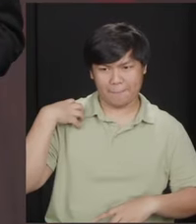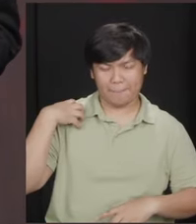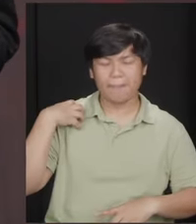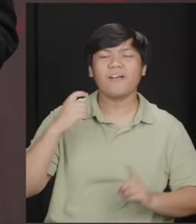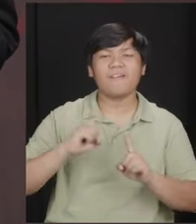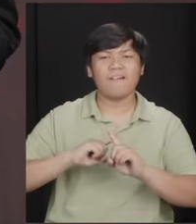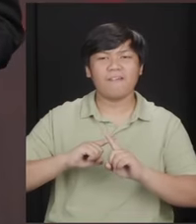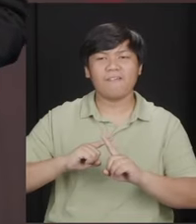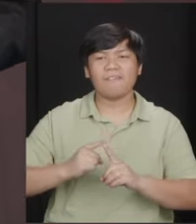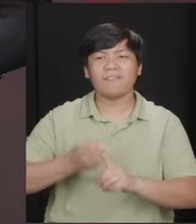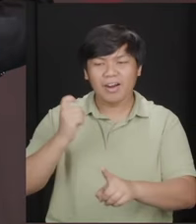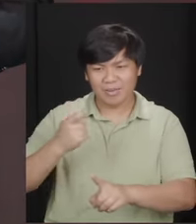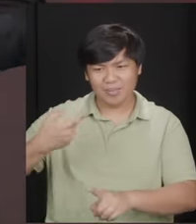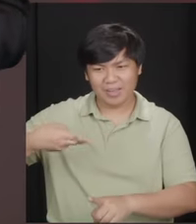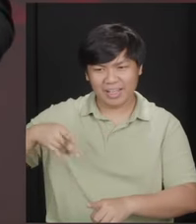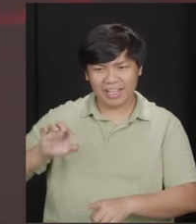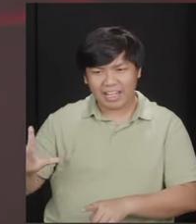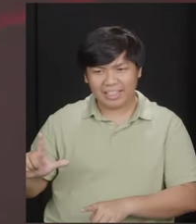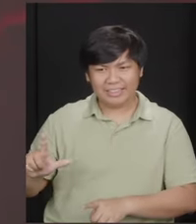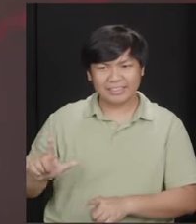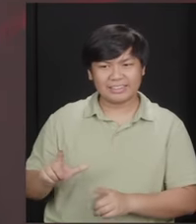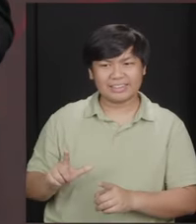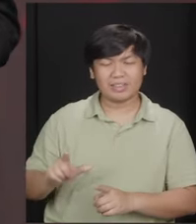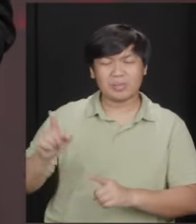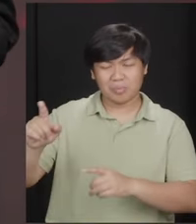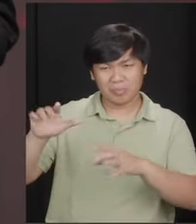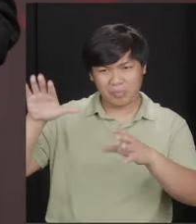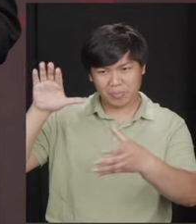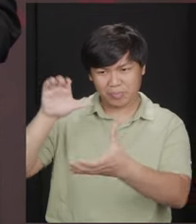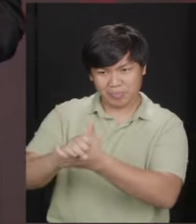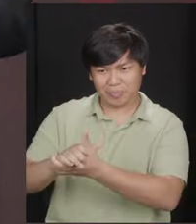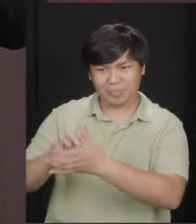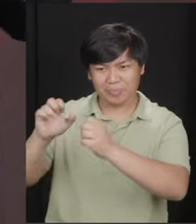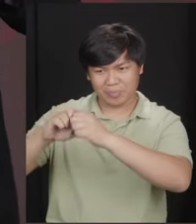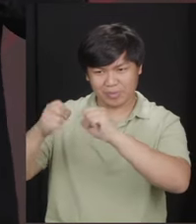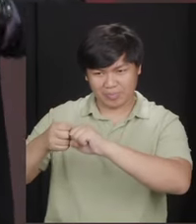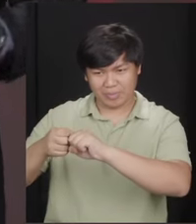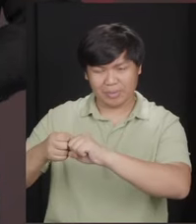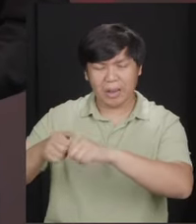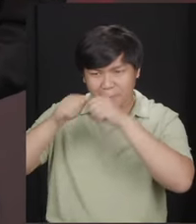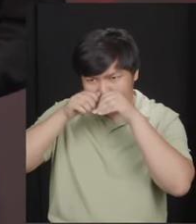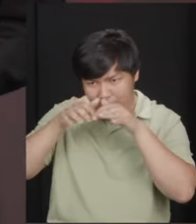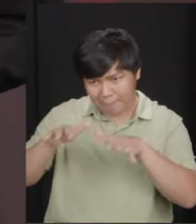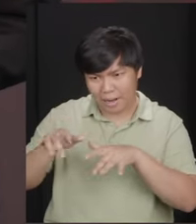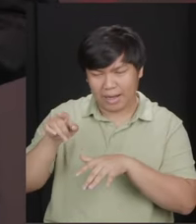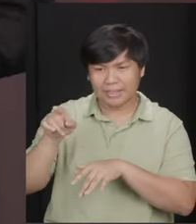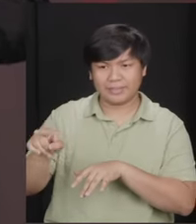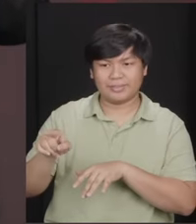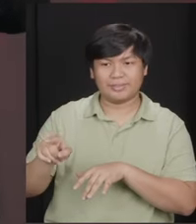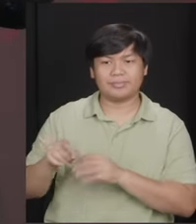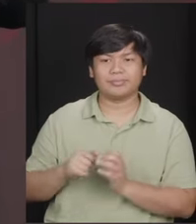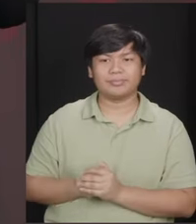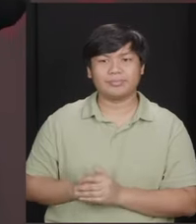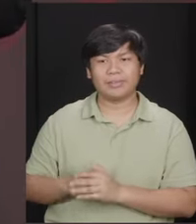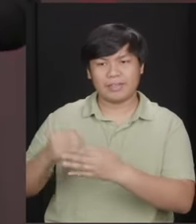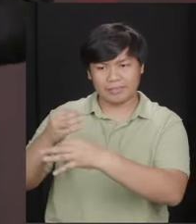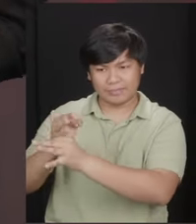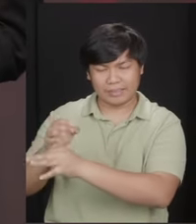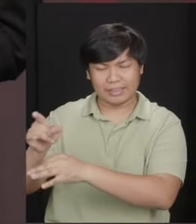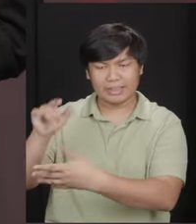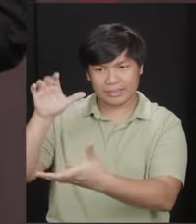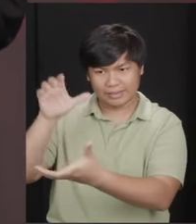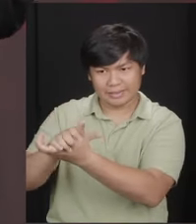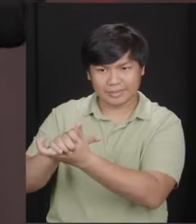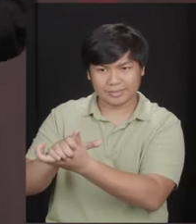hell. I heard his marriage is in trouble. Will you please bless him? Will you please repair his